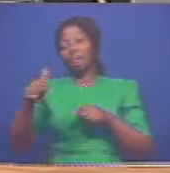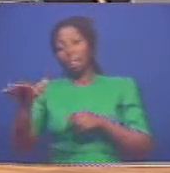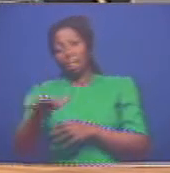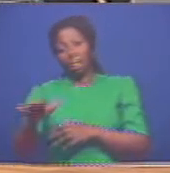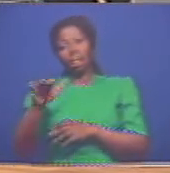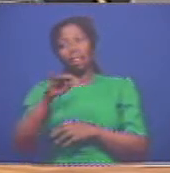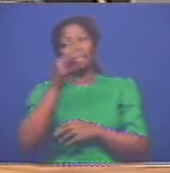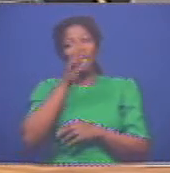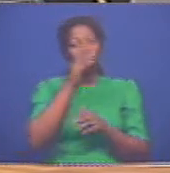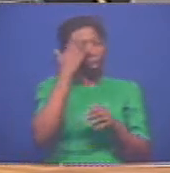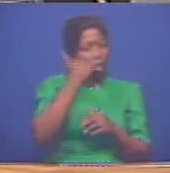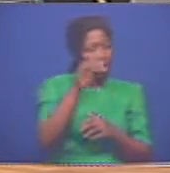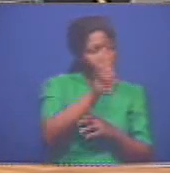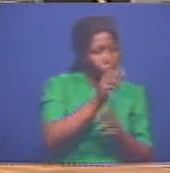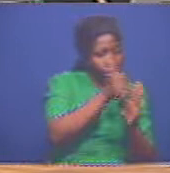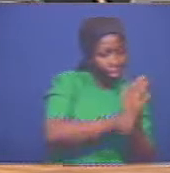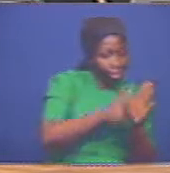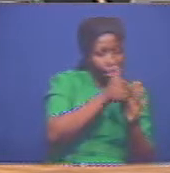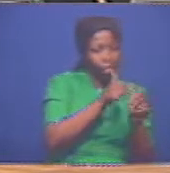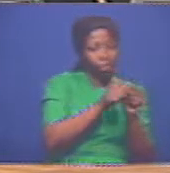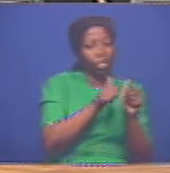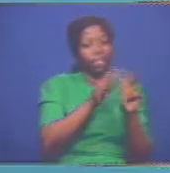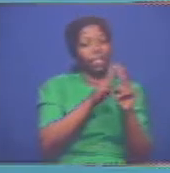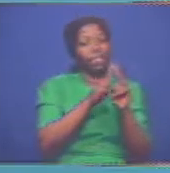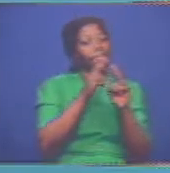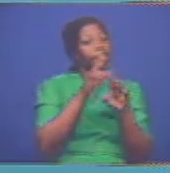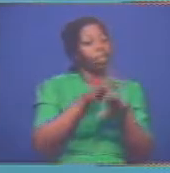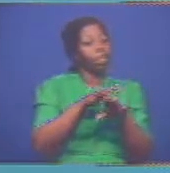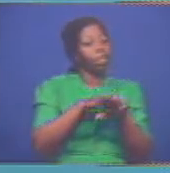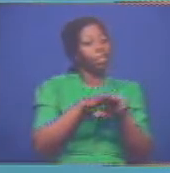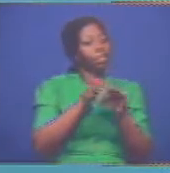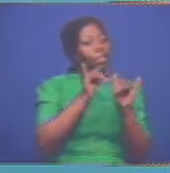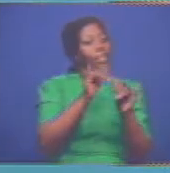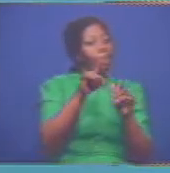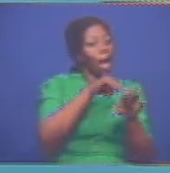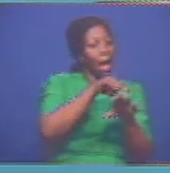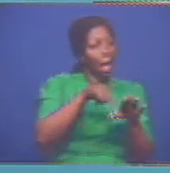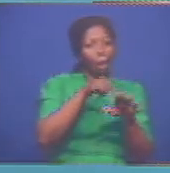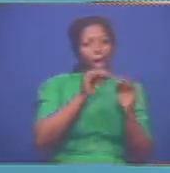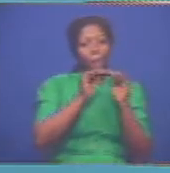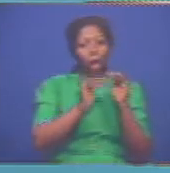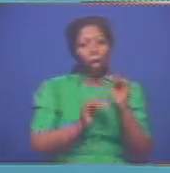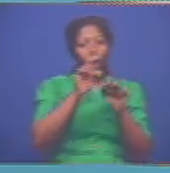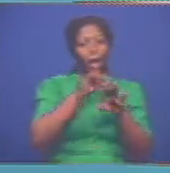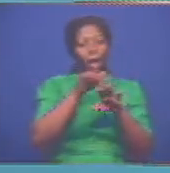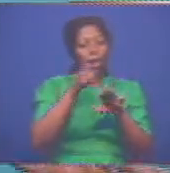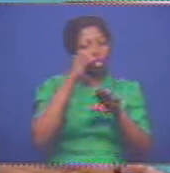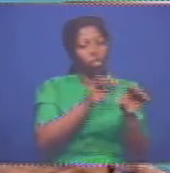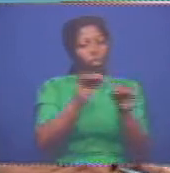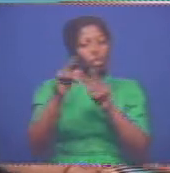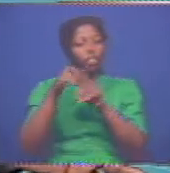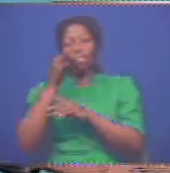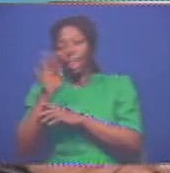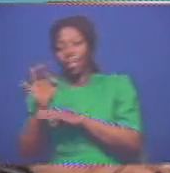which is very much efficient. And it will take you less than 1 hour, you know, for you to cross from France and come and